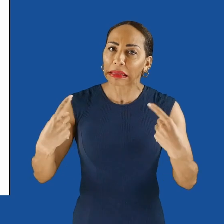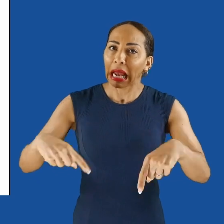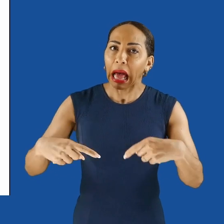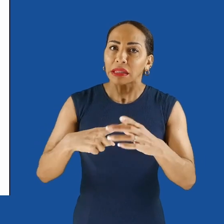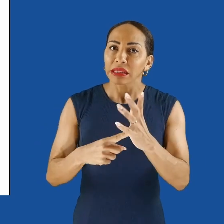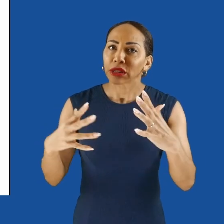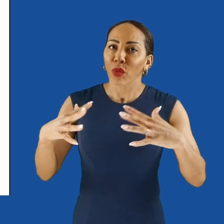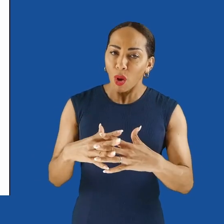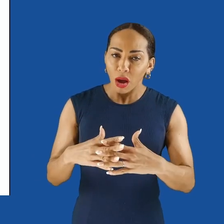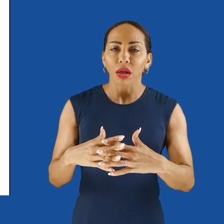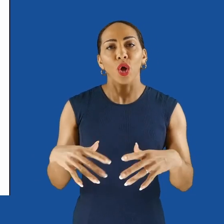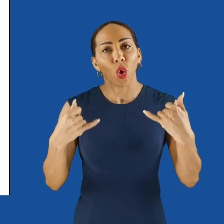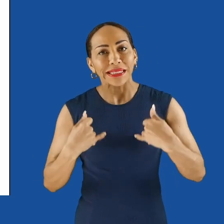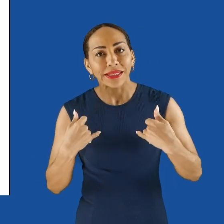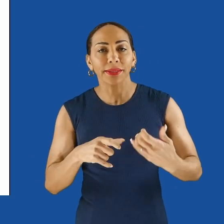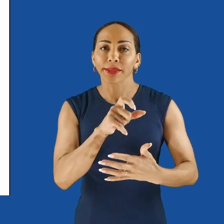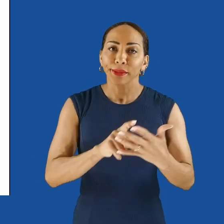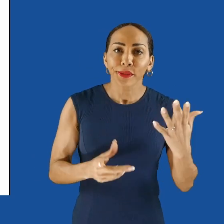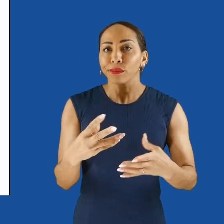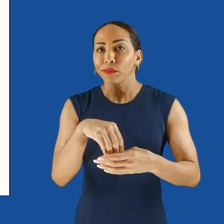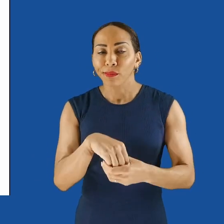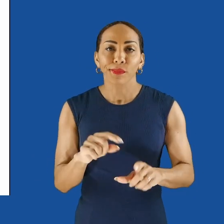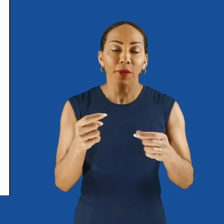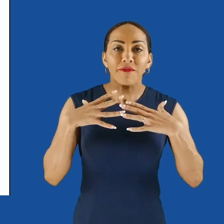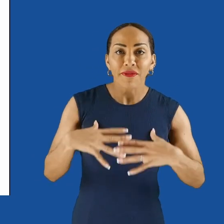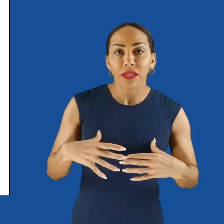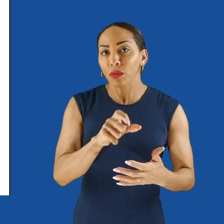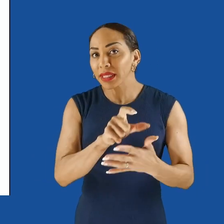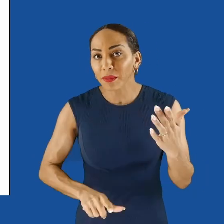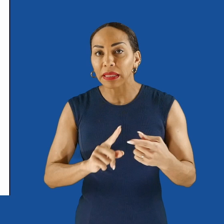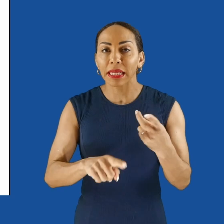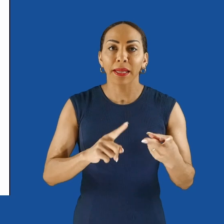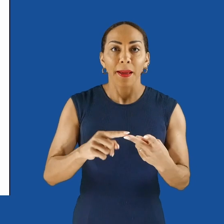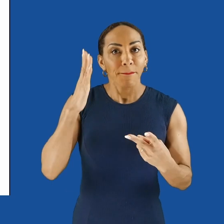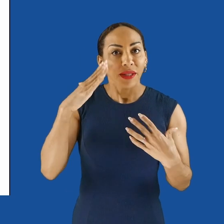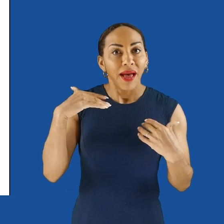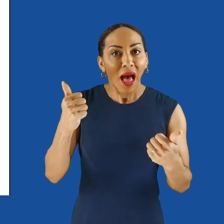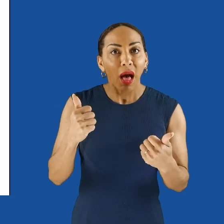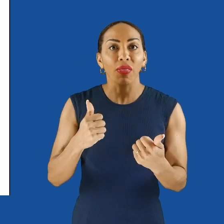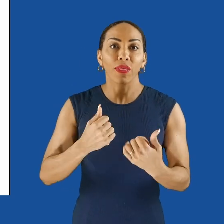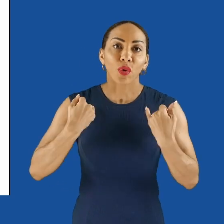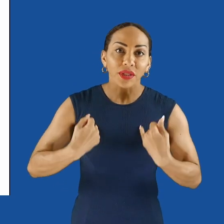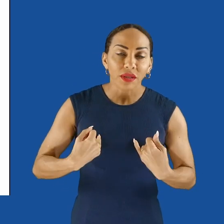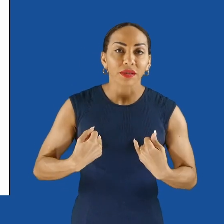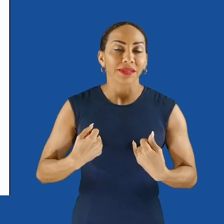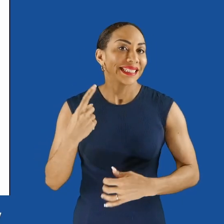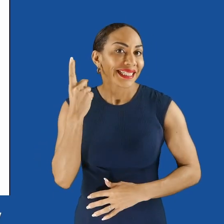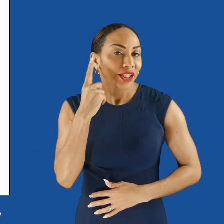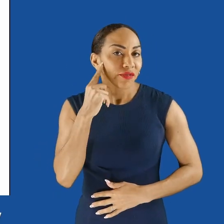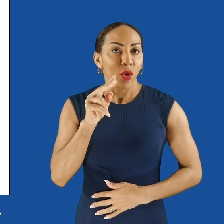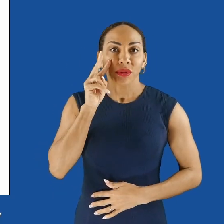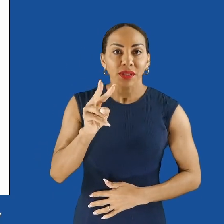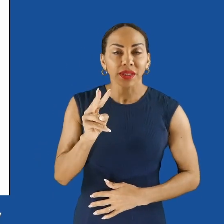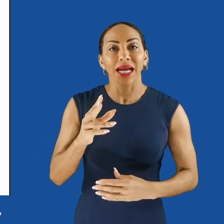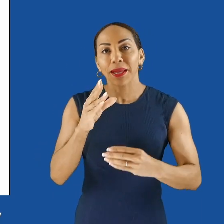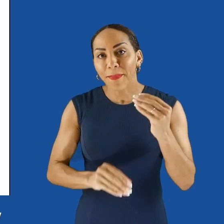support. Conditions and disabilities can include a physical disability, a mental health condition, a hearing or